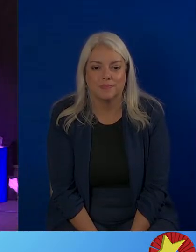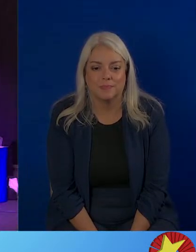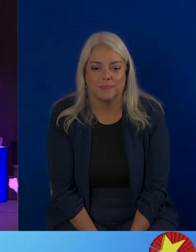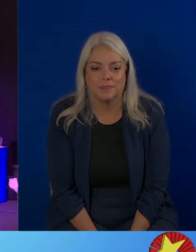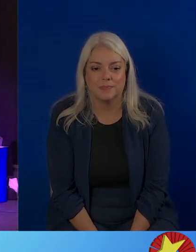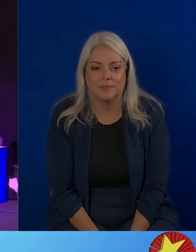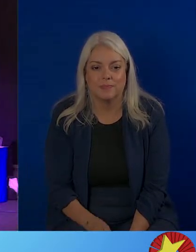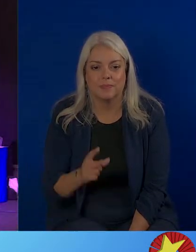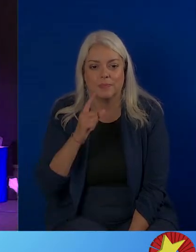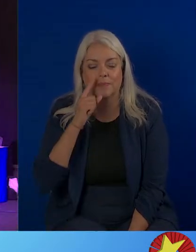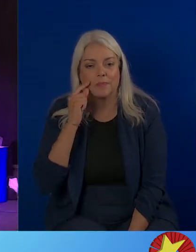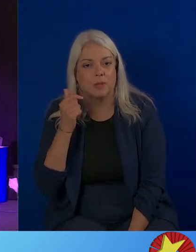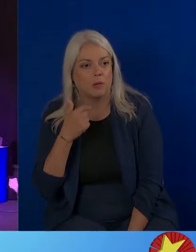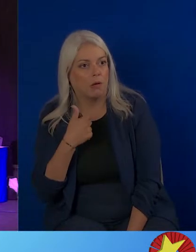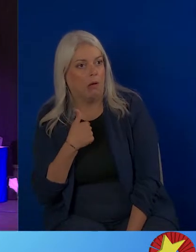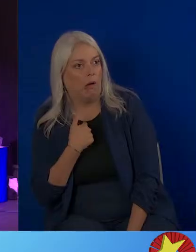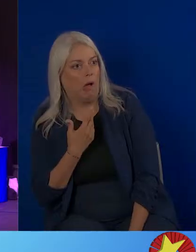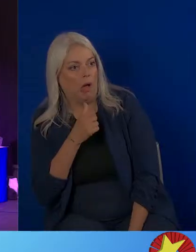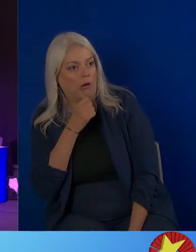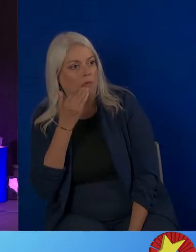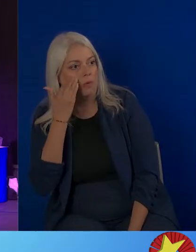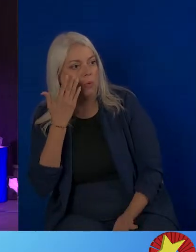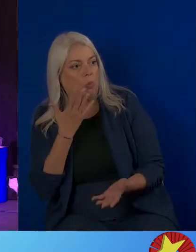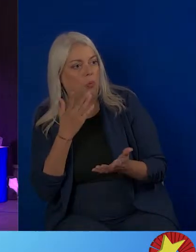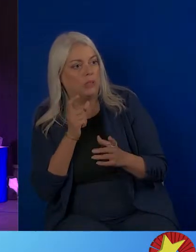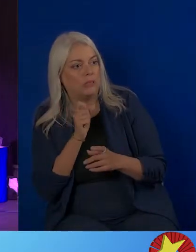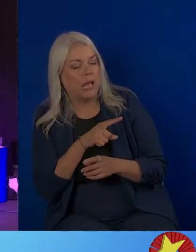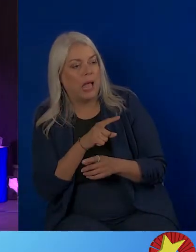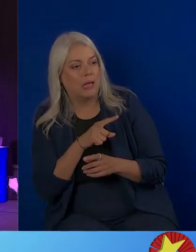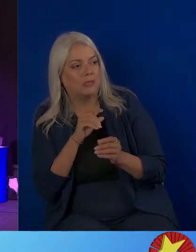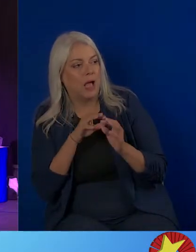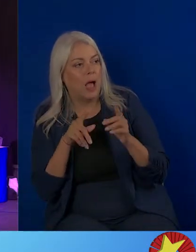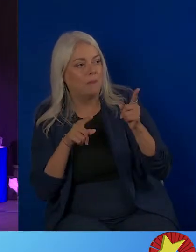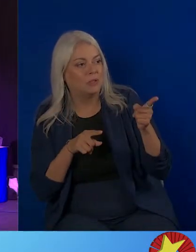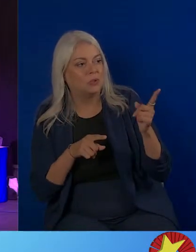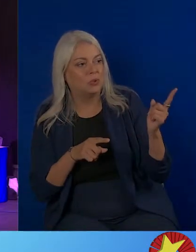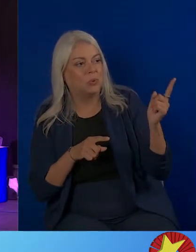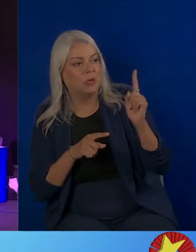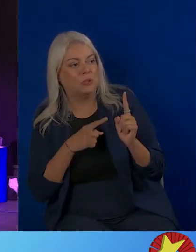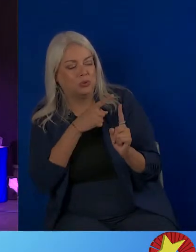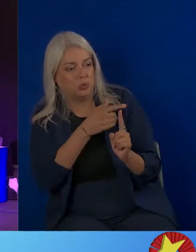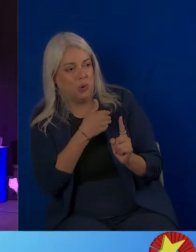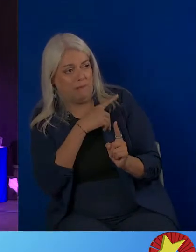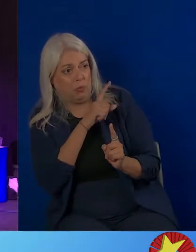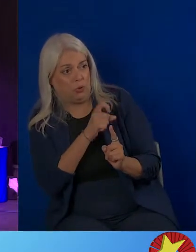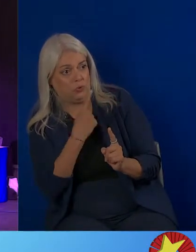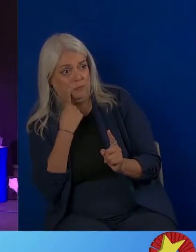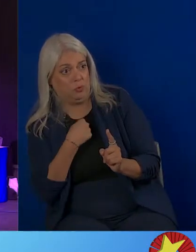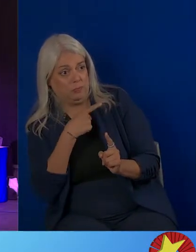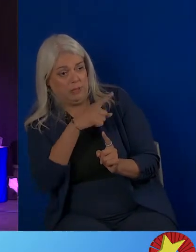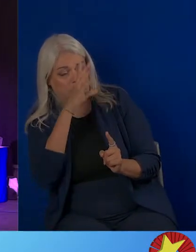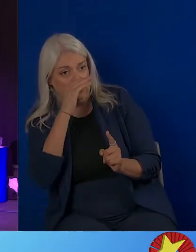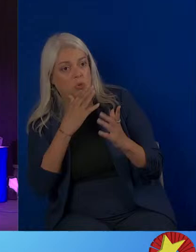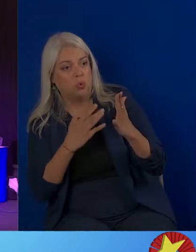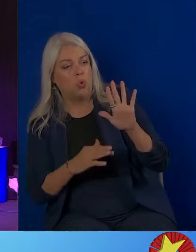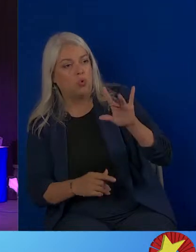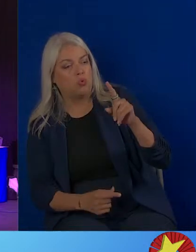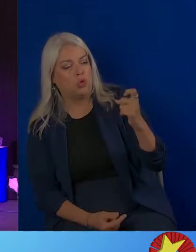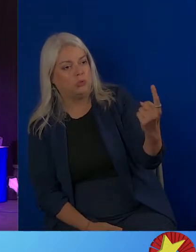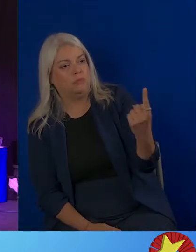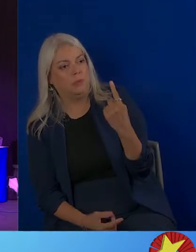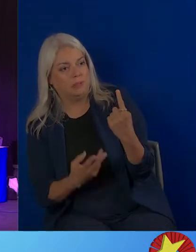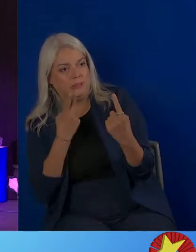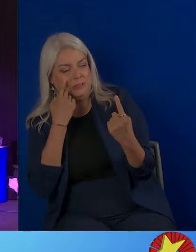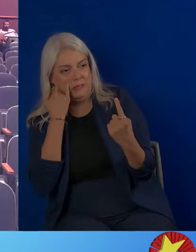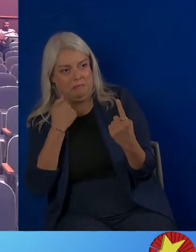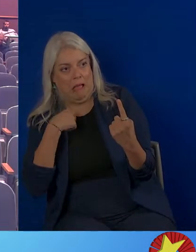I don't even know what to ask. So you obviously are standing there because you've got a question. So how about put your question forward, and then we'll see if we can come to